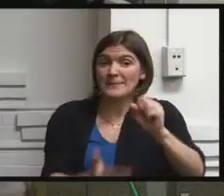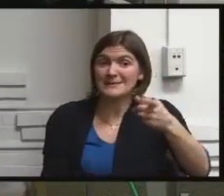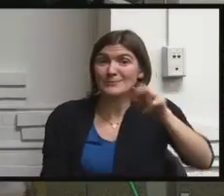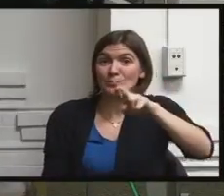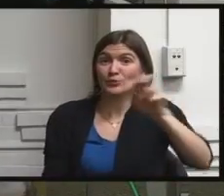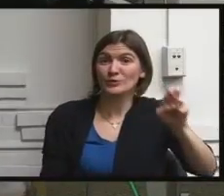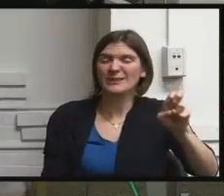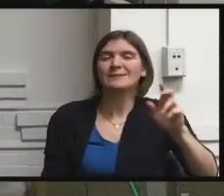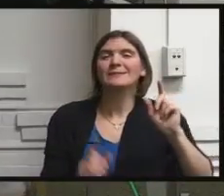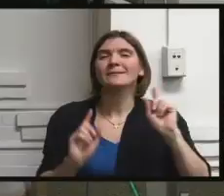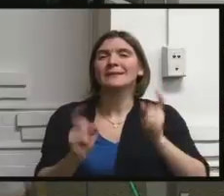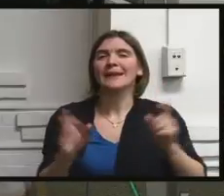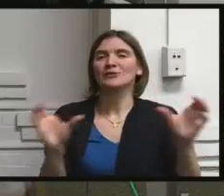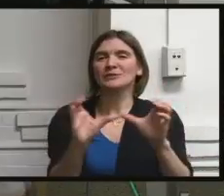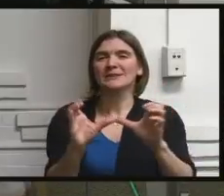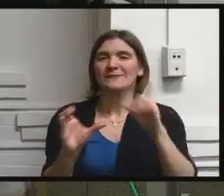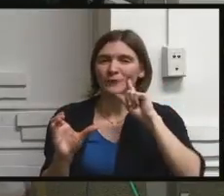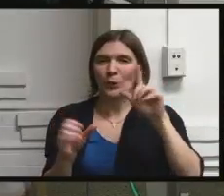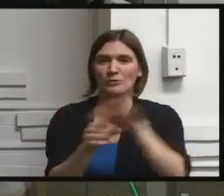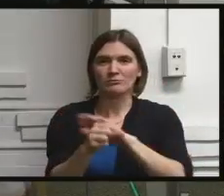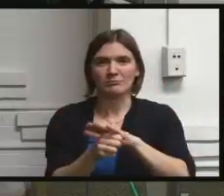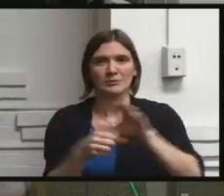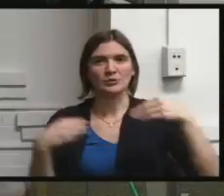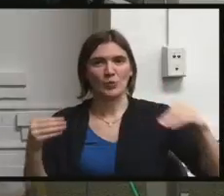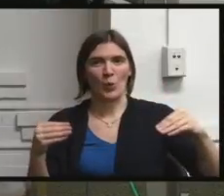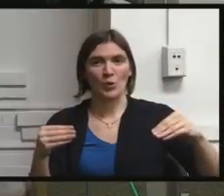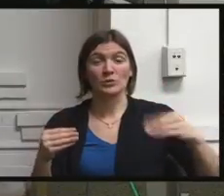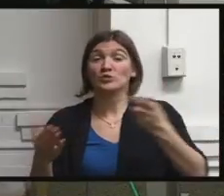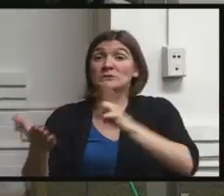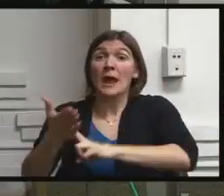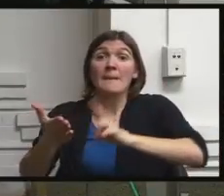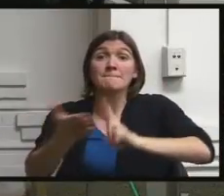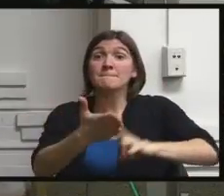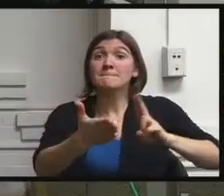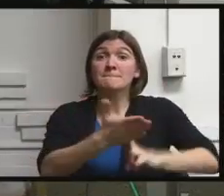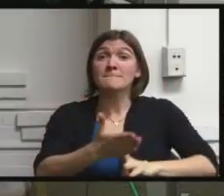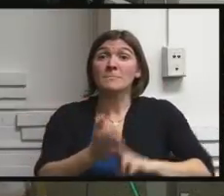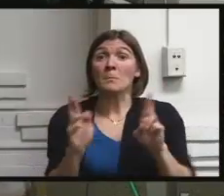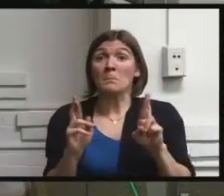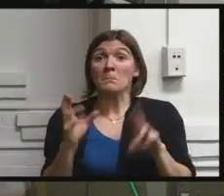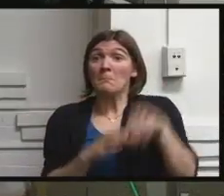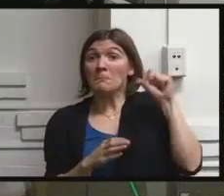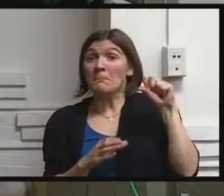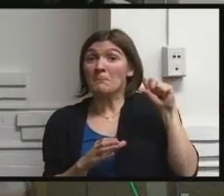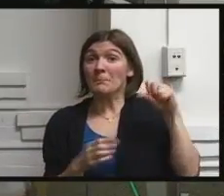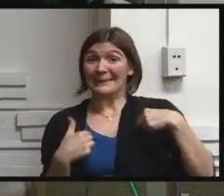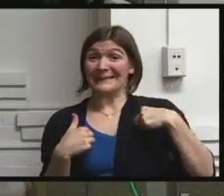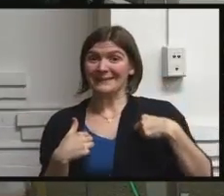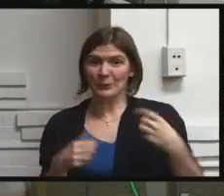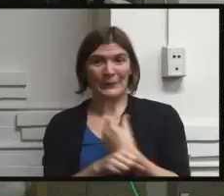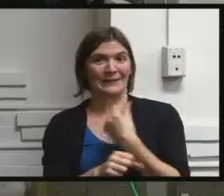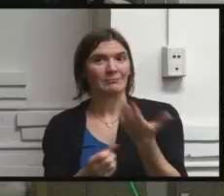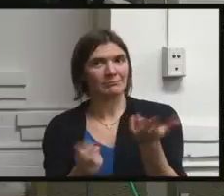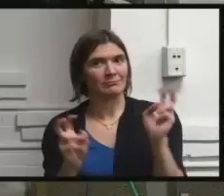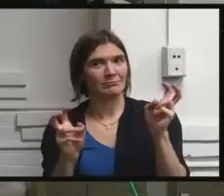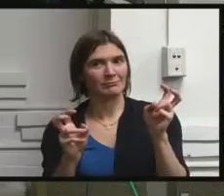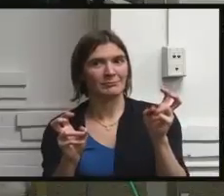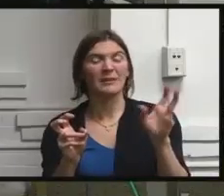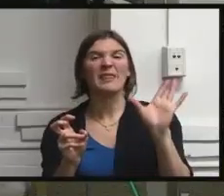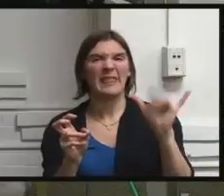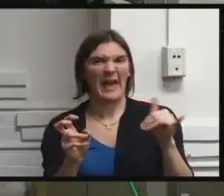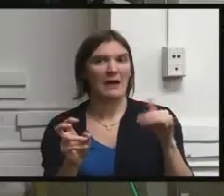gift certificates for various stores and restaurants downtown. And that program that we developed was basically a matching